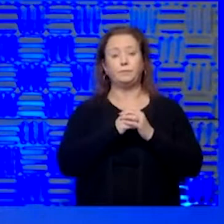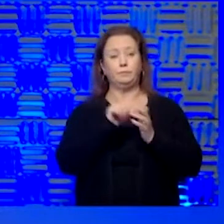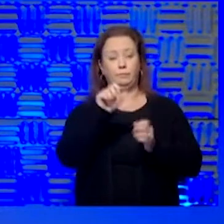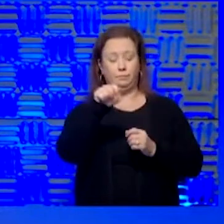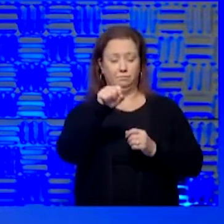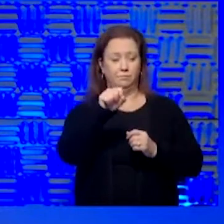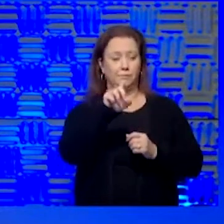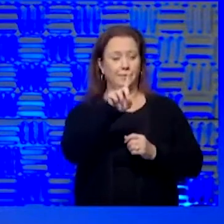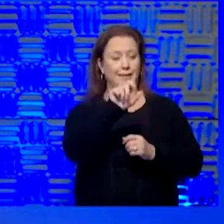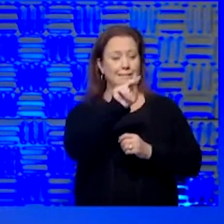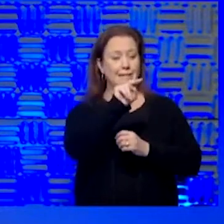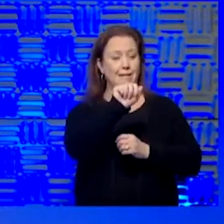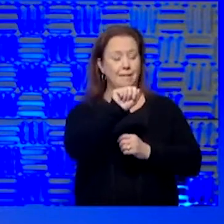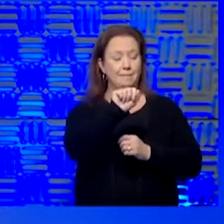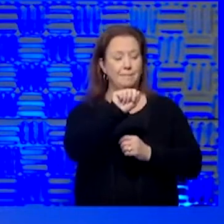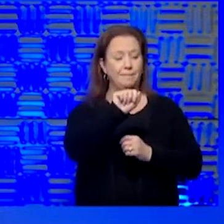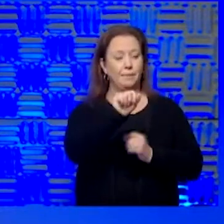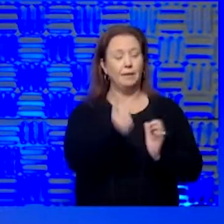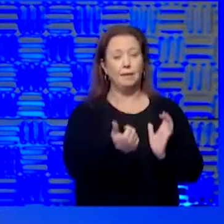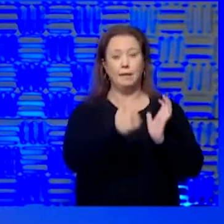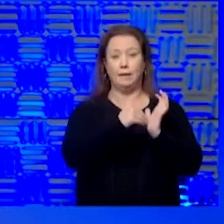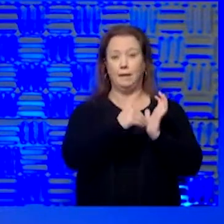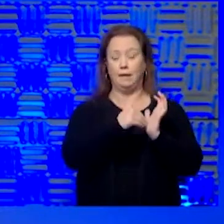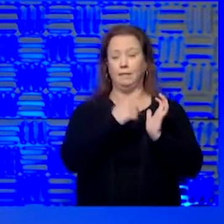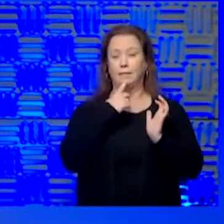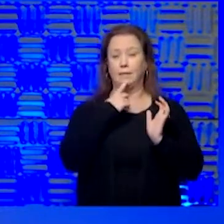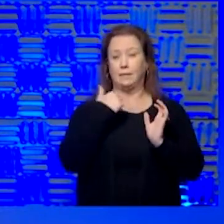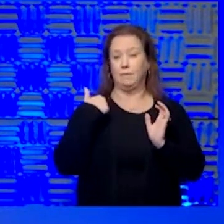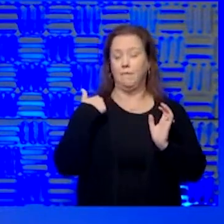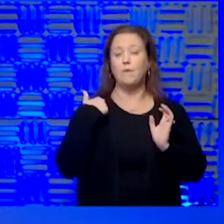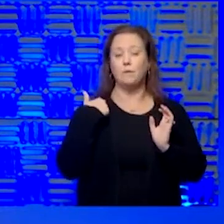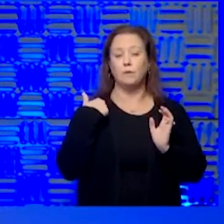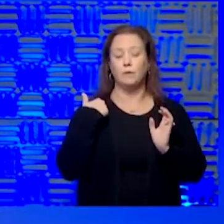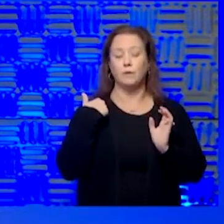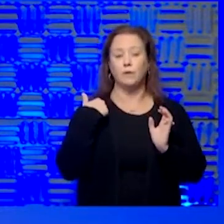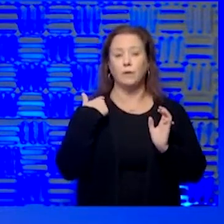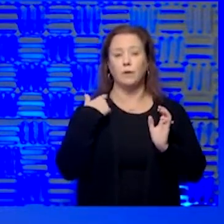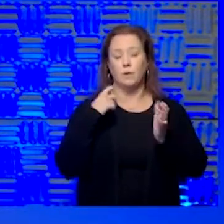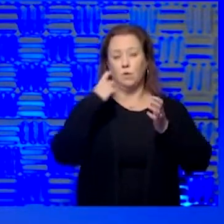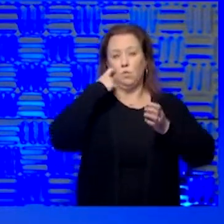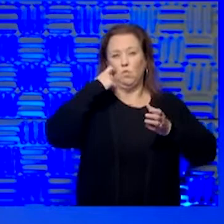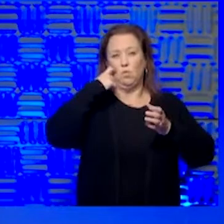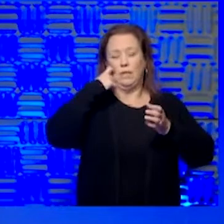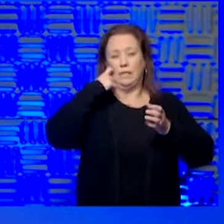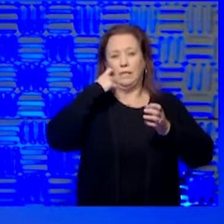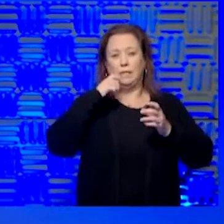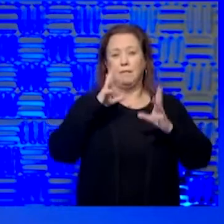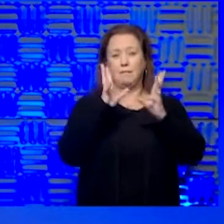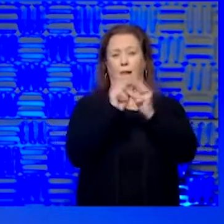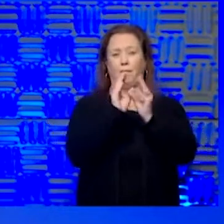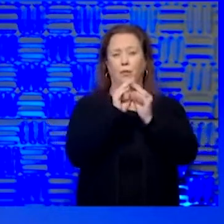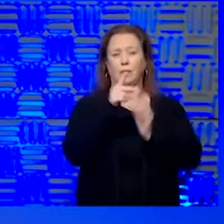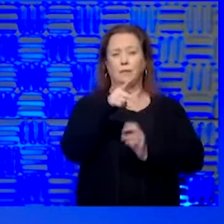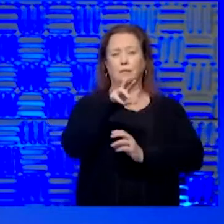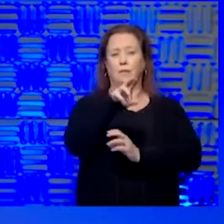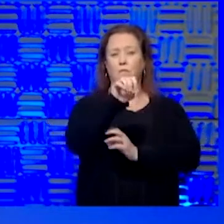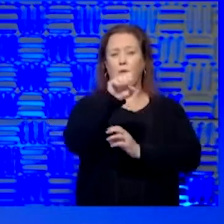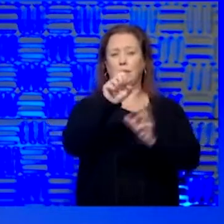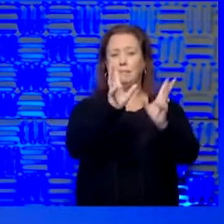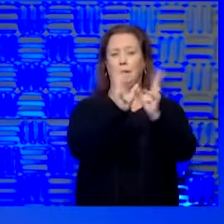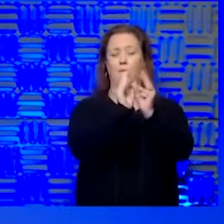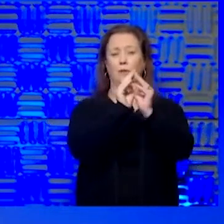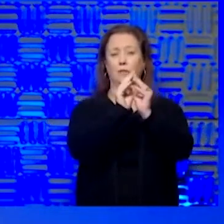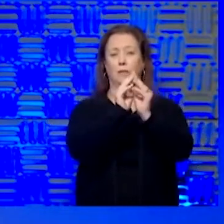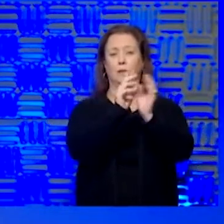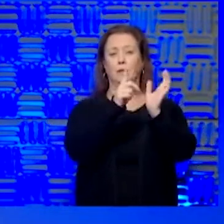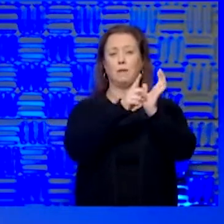Well, I think that, again, as I stated earlier, the recent press conferences